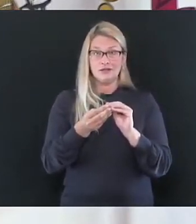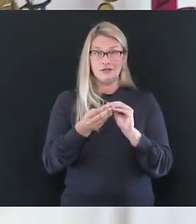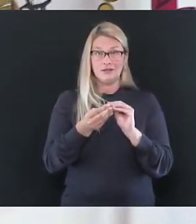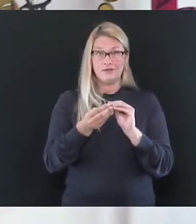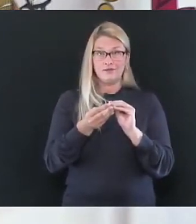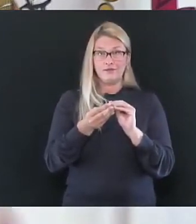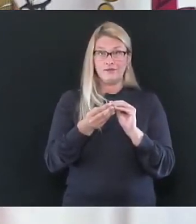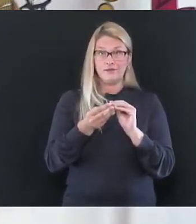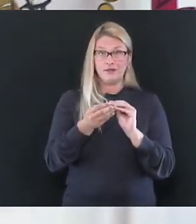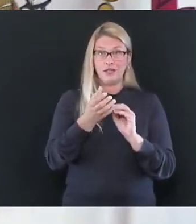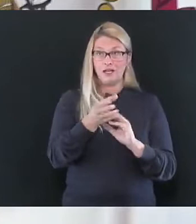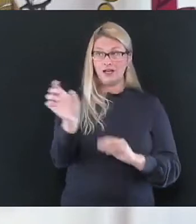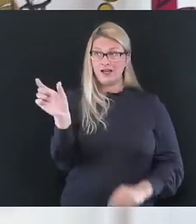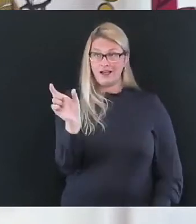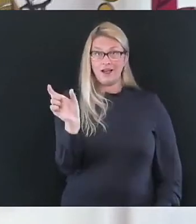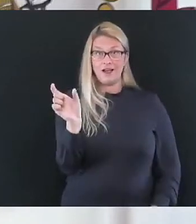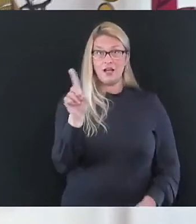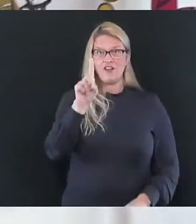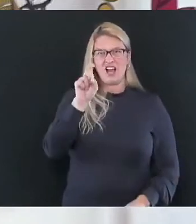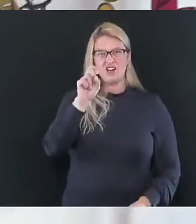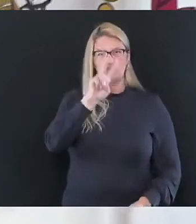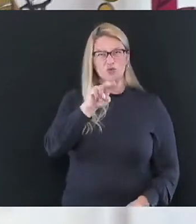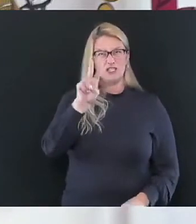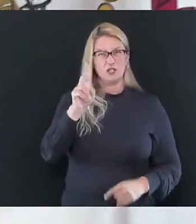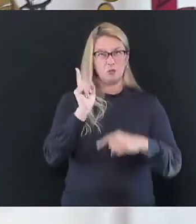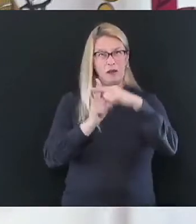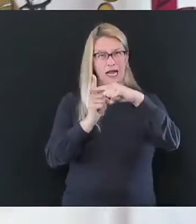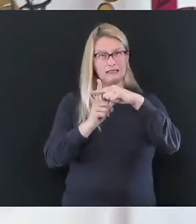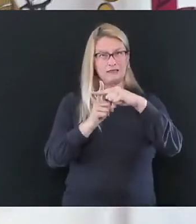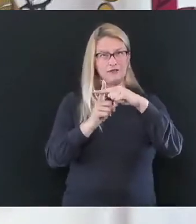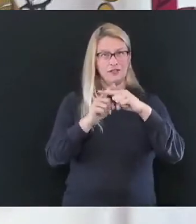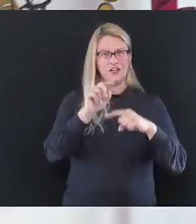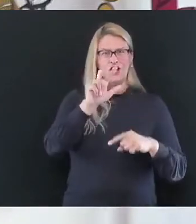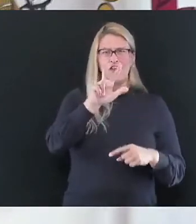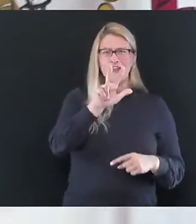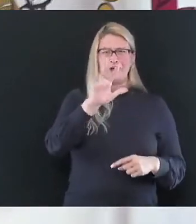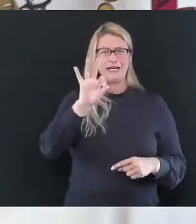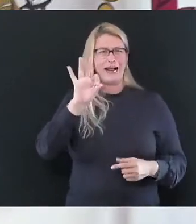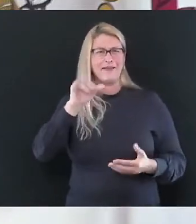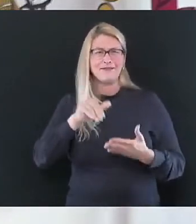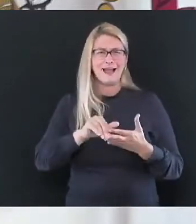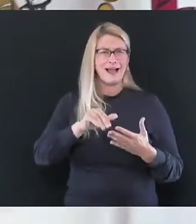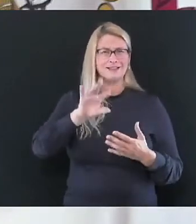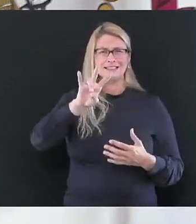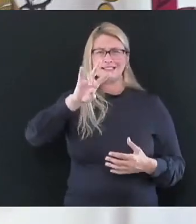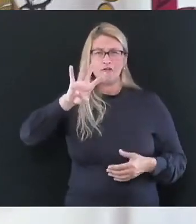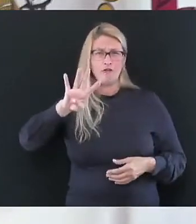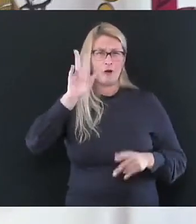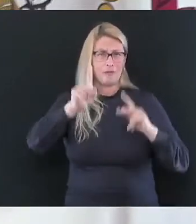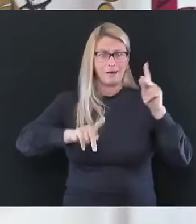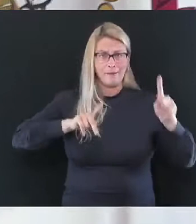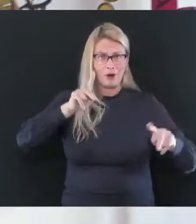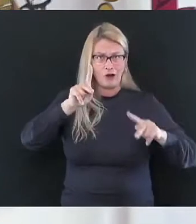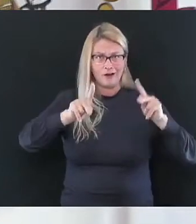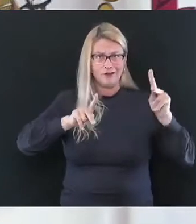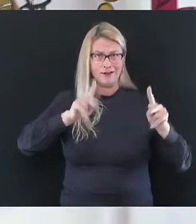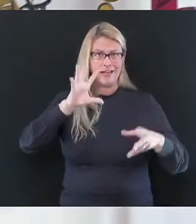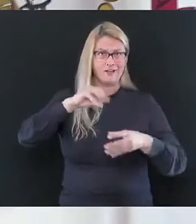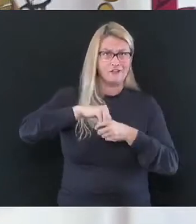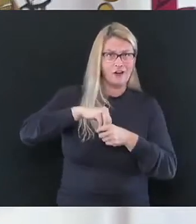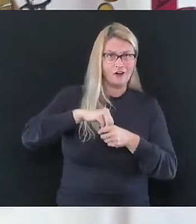you have 122 positives, and you got 39,074 people that are